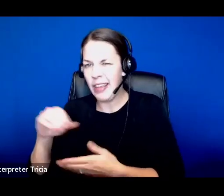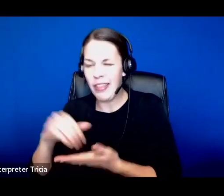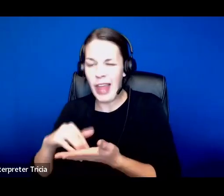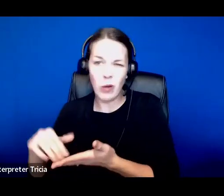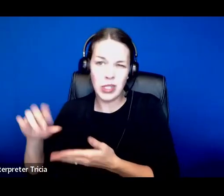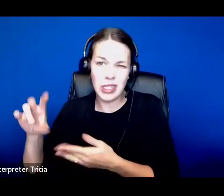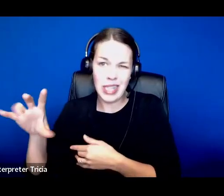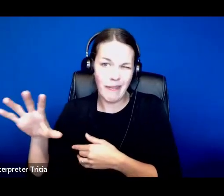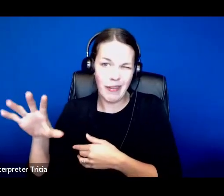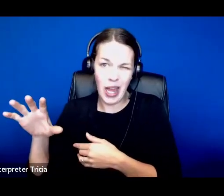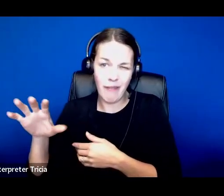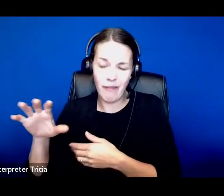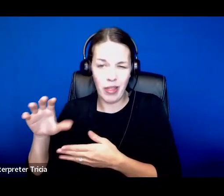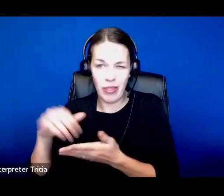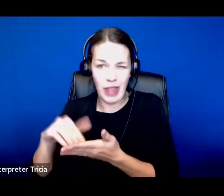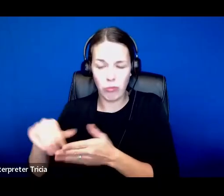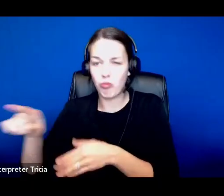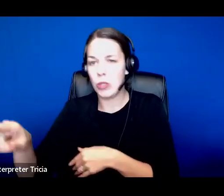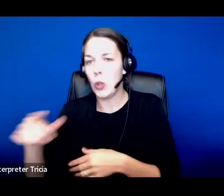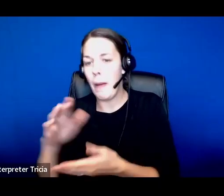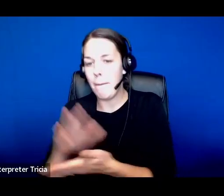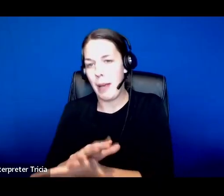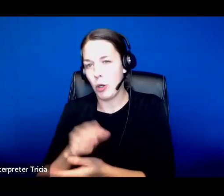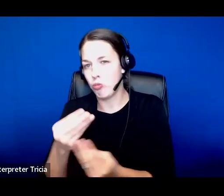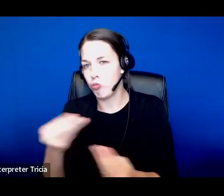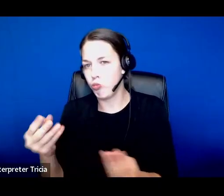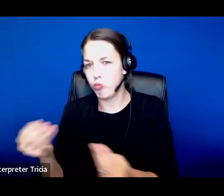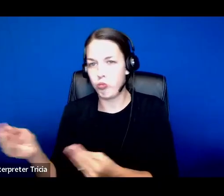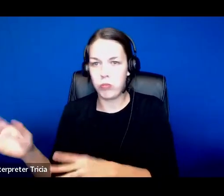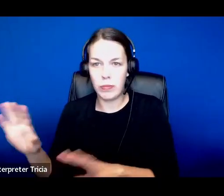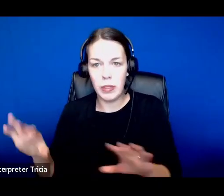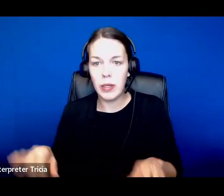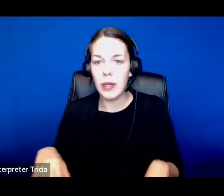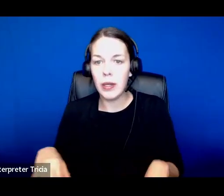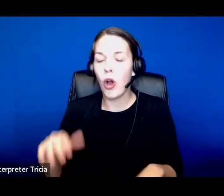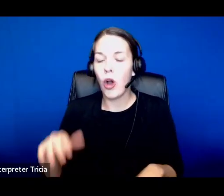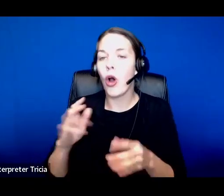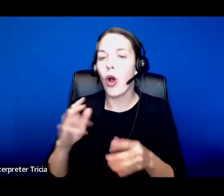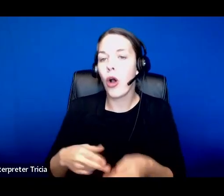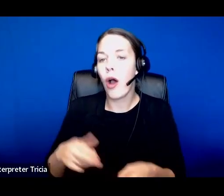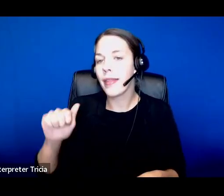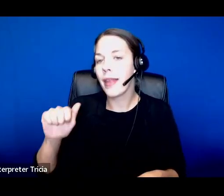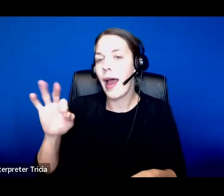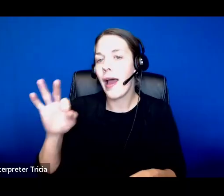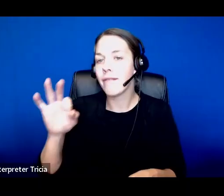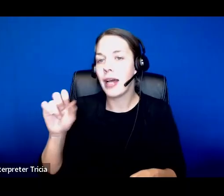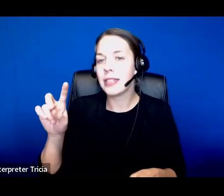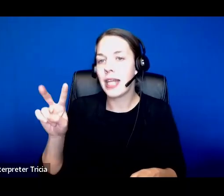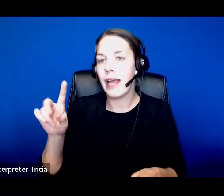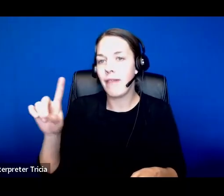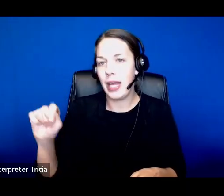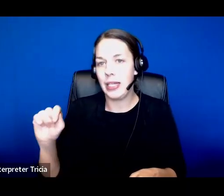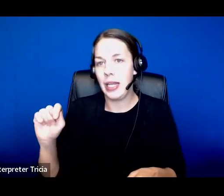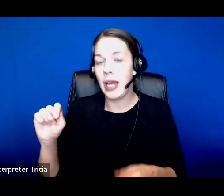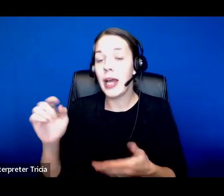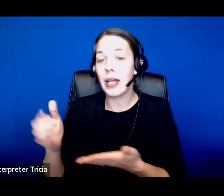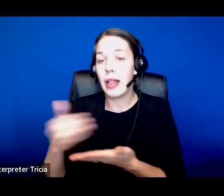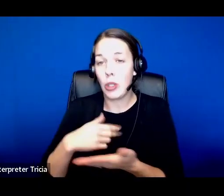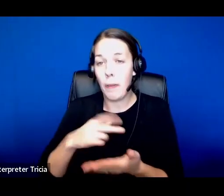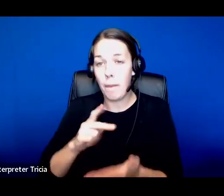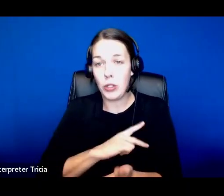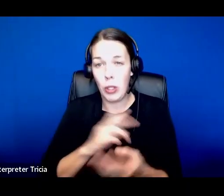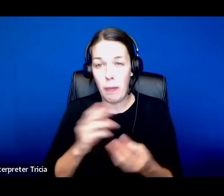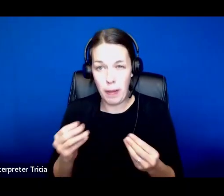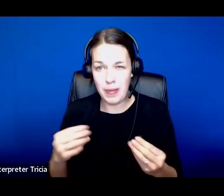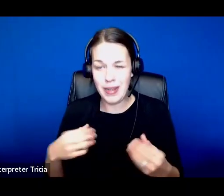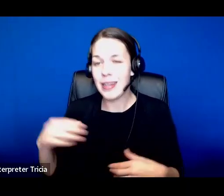a paper way of distributing it, and it's called an affidavit of collection of personal property. The DMV has